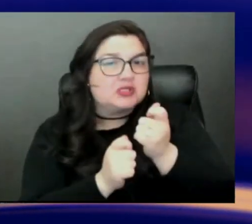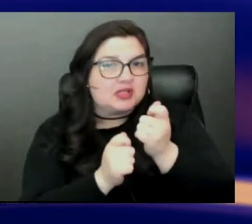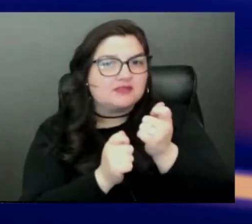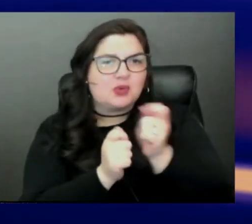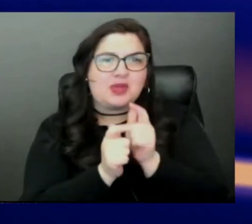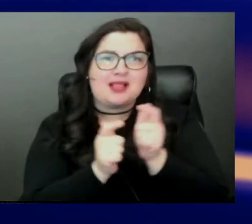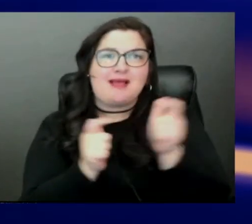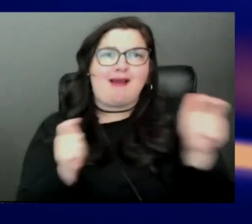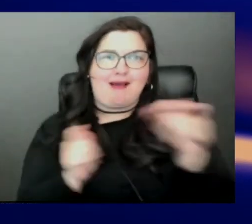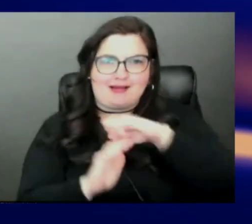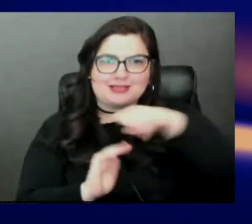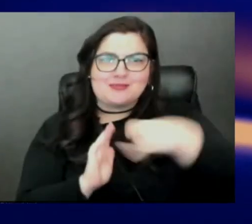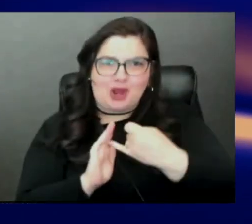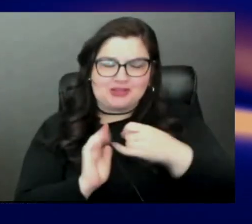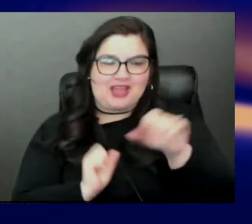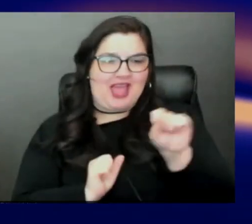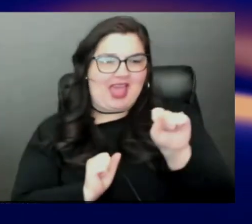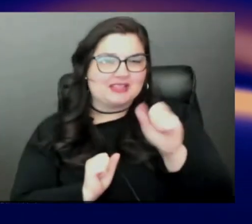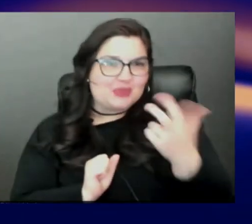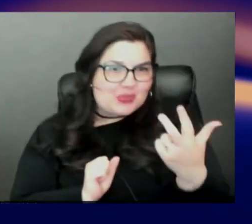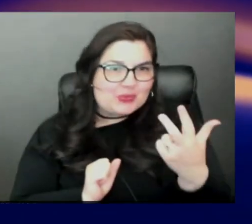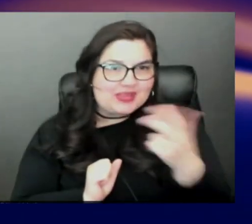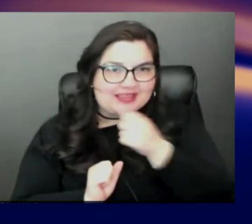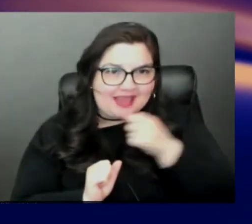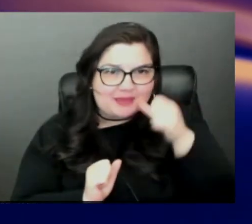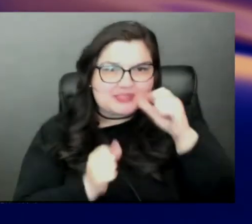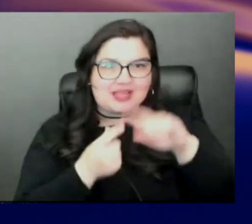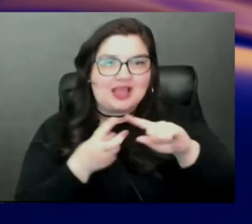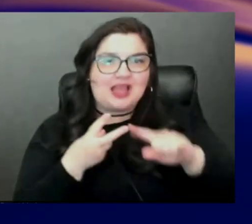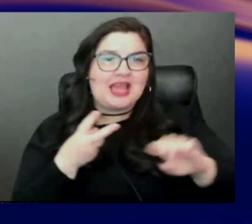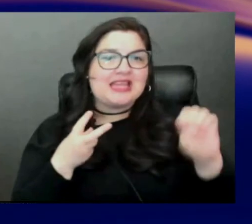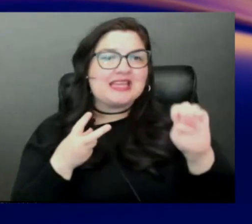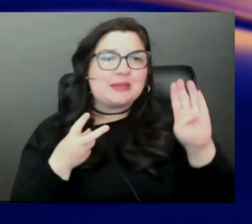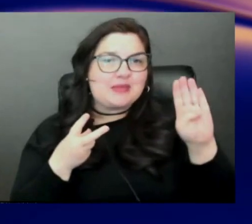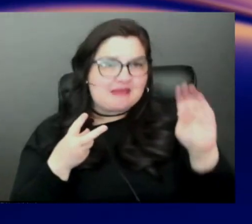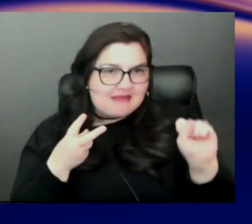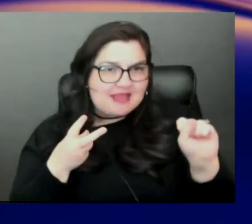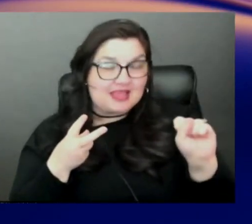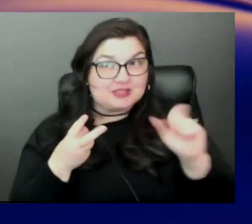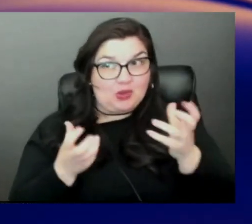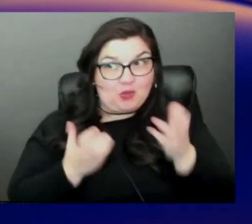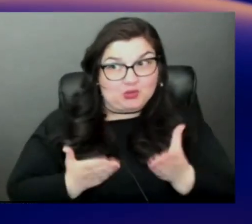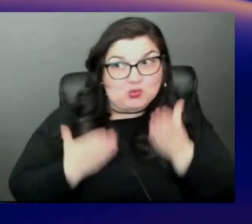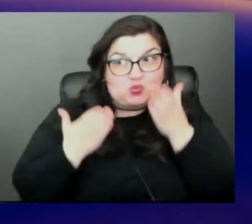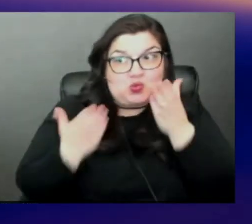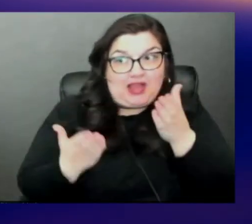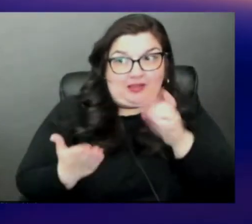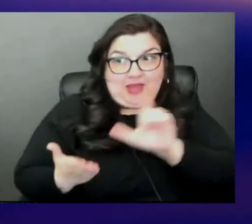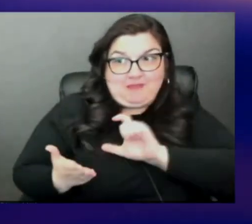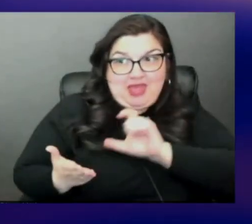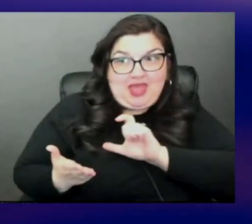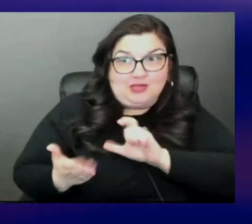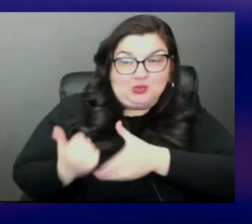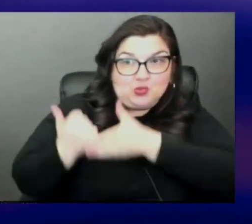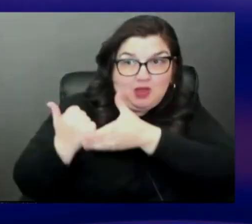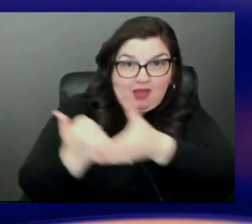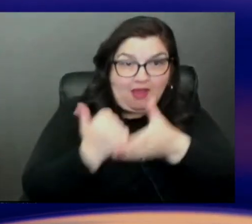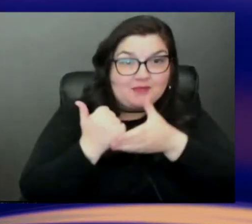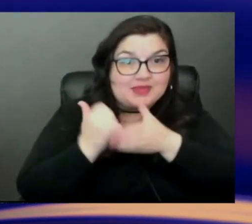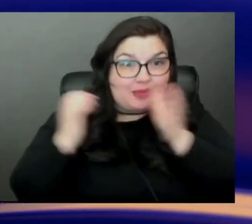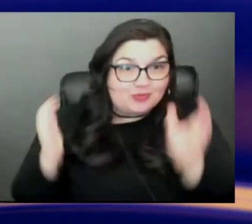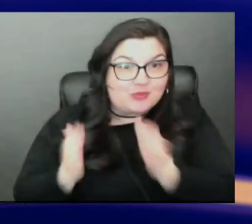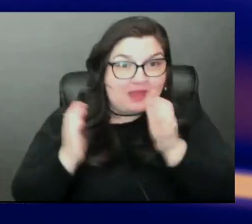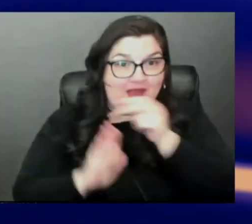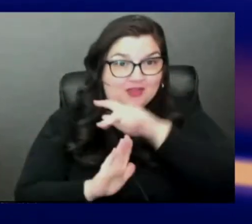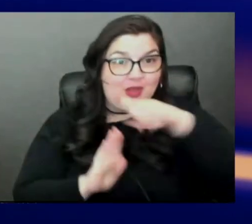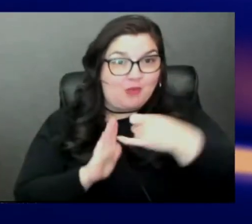with Amazon S3 and as well as EBS. So I'm looking at recommending these badges to them to help them prepare for those projects that are coming on.